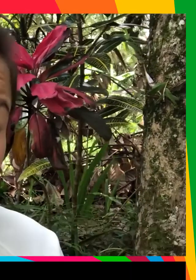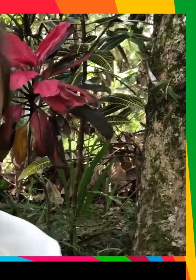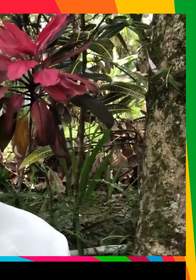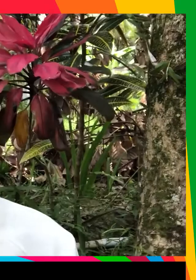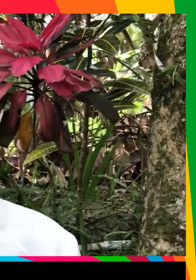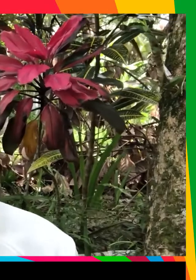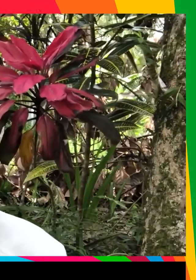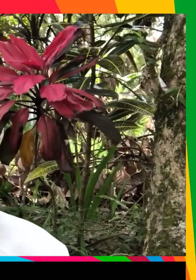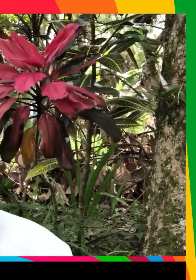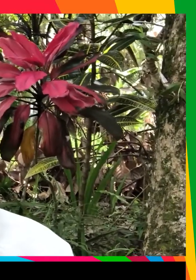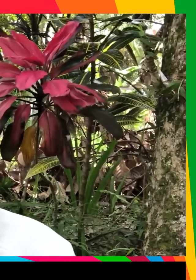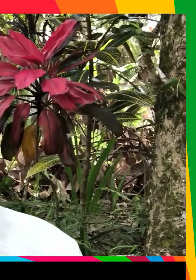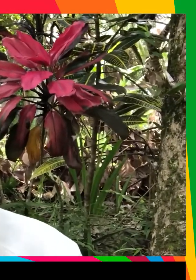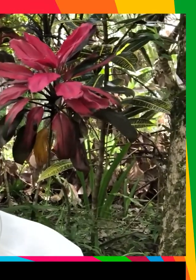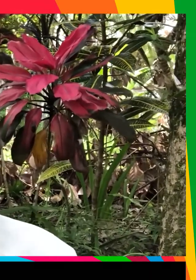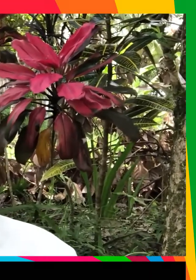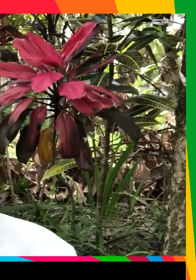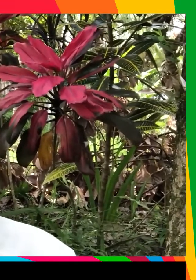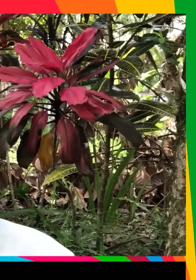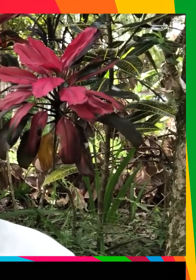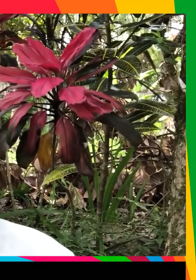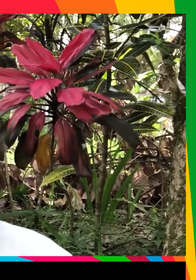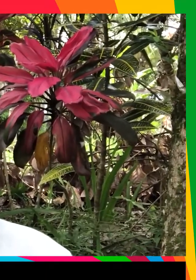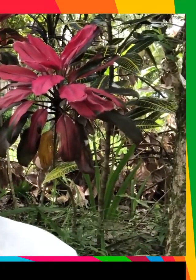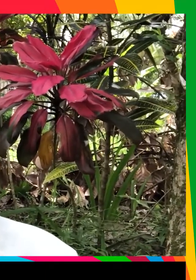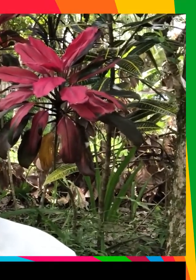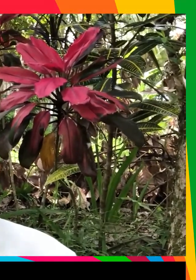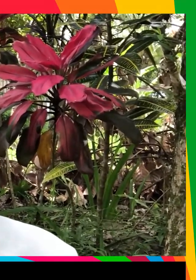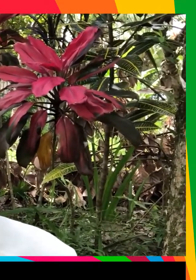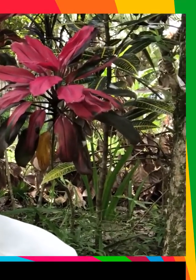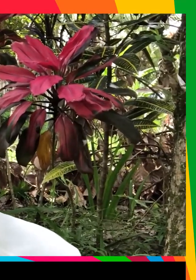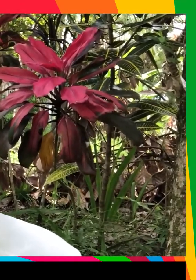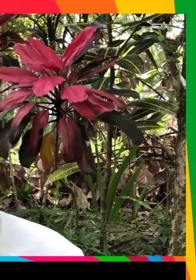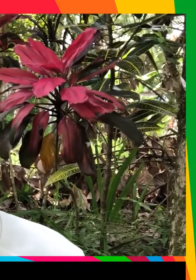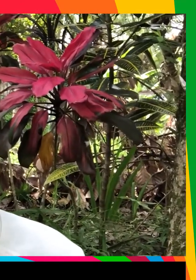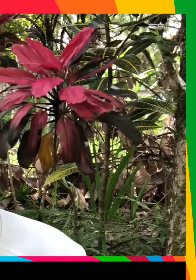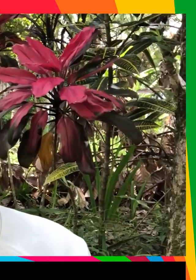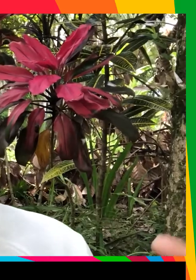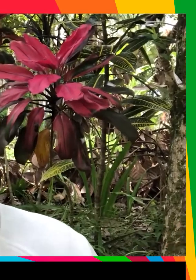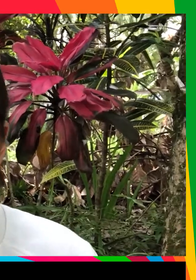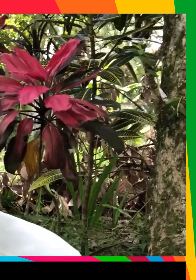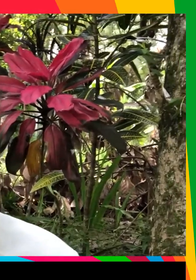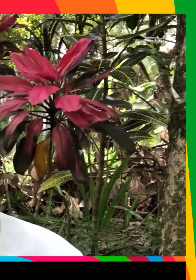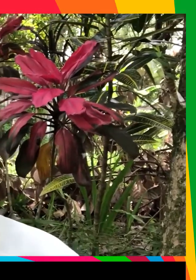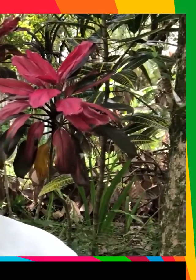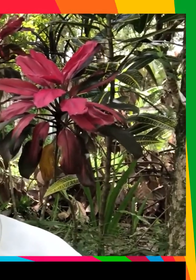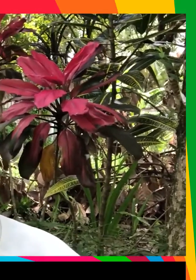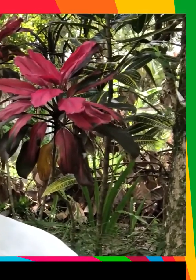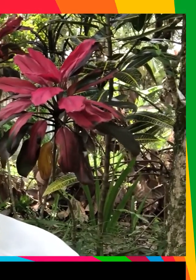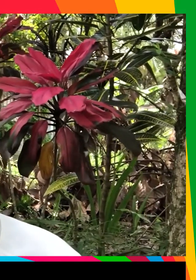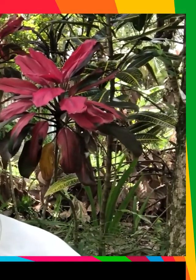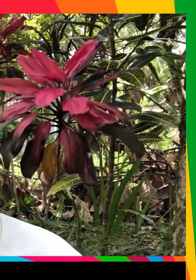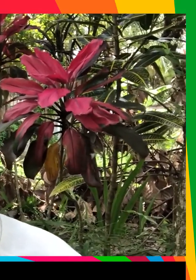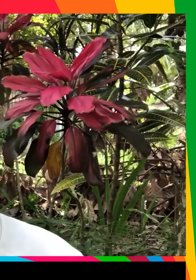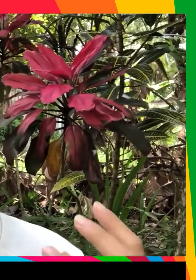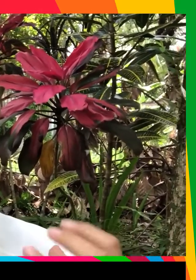most definitely not happen if we do not work together. So, collaboration, coming together as a